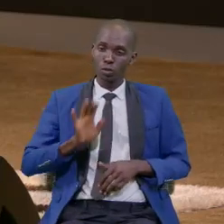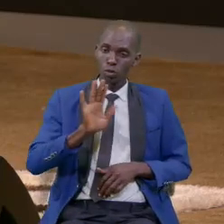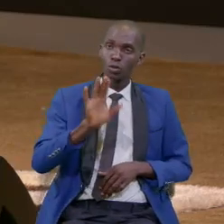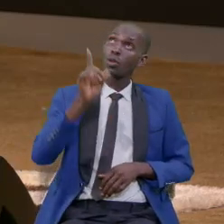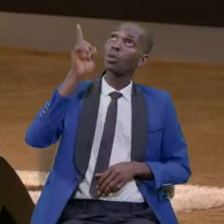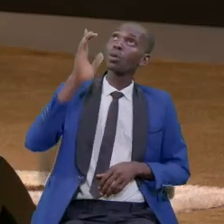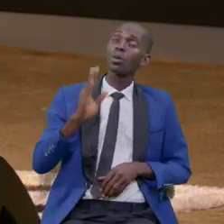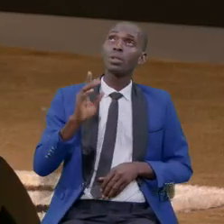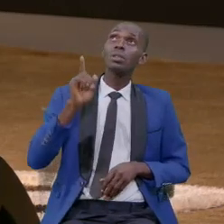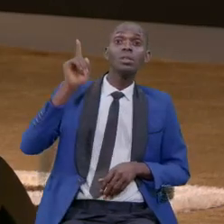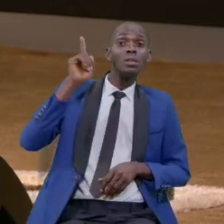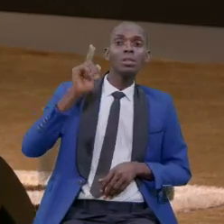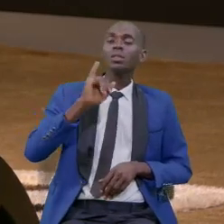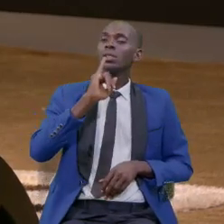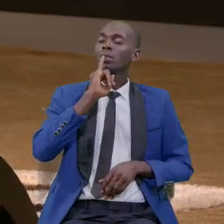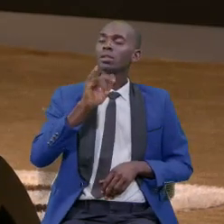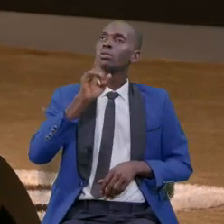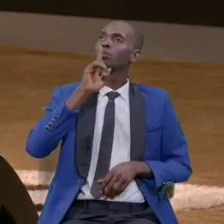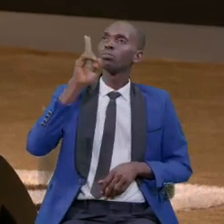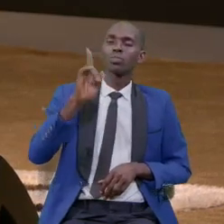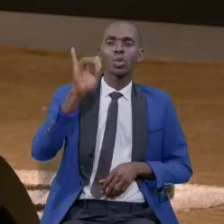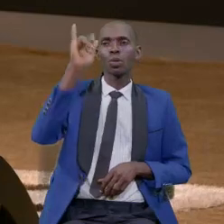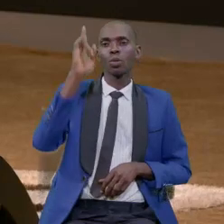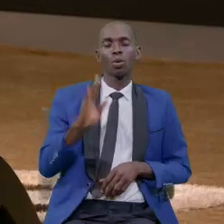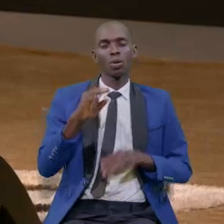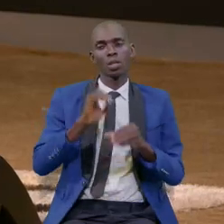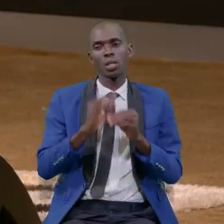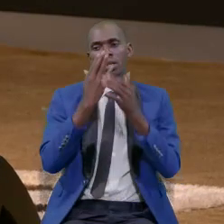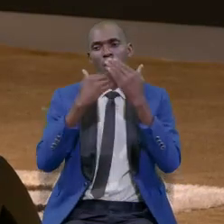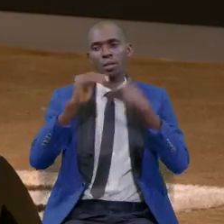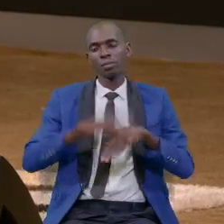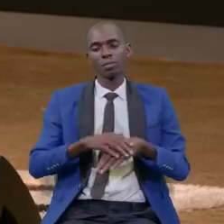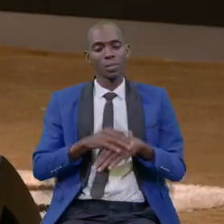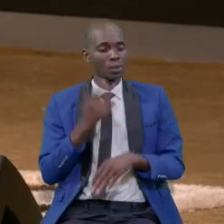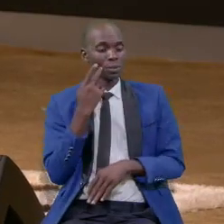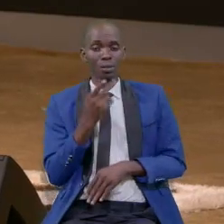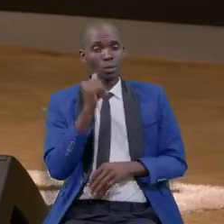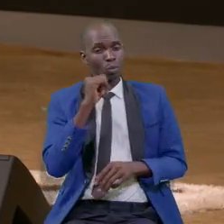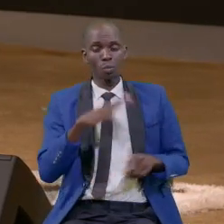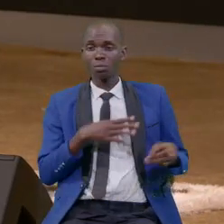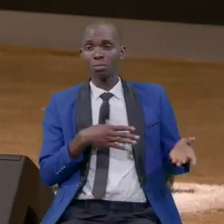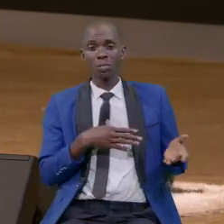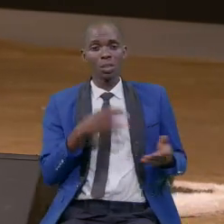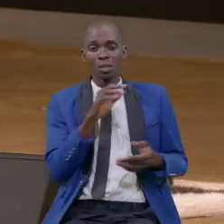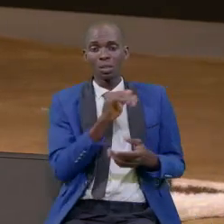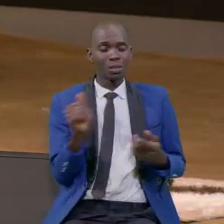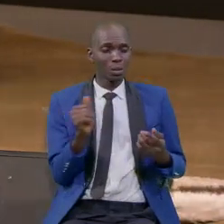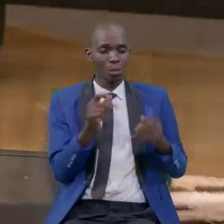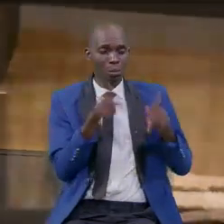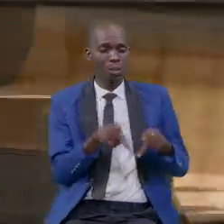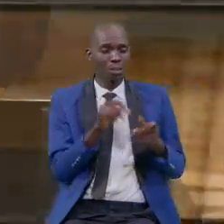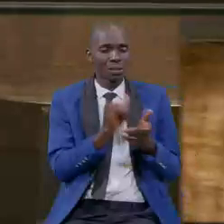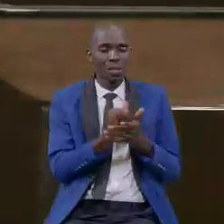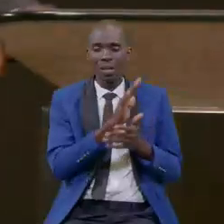he is God in heaven. Look at a heathen, look at a pagan that had not